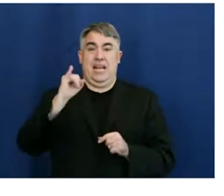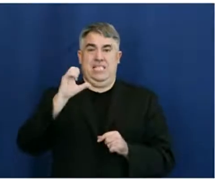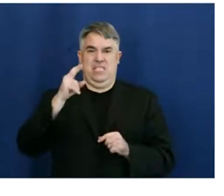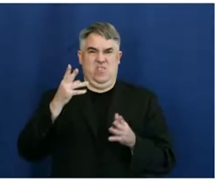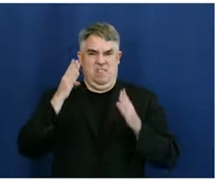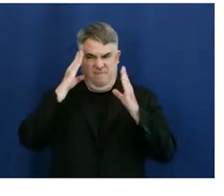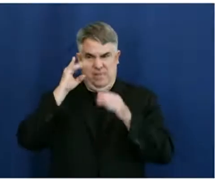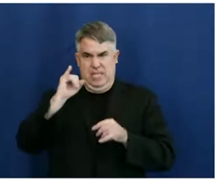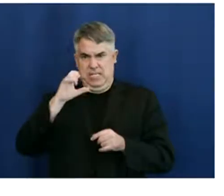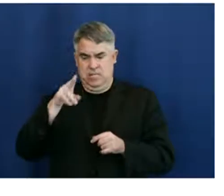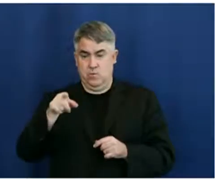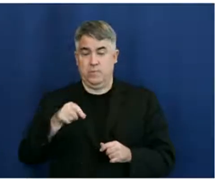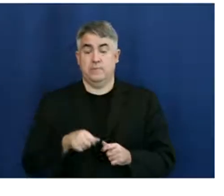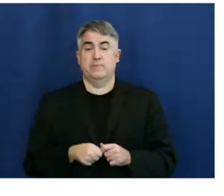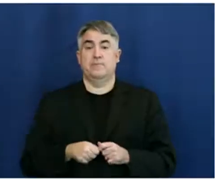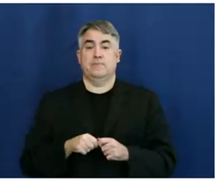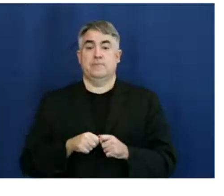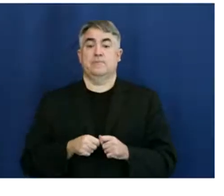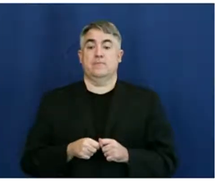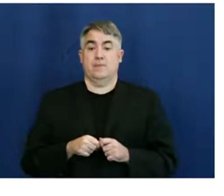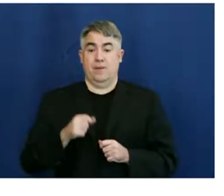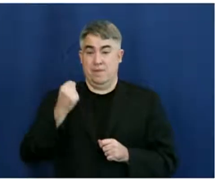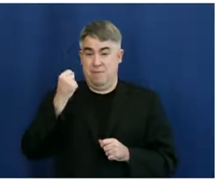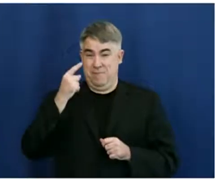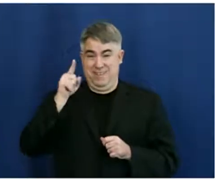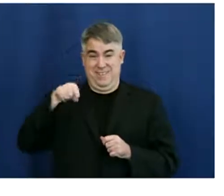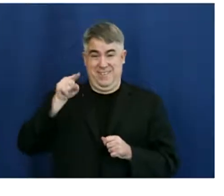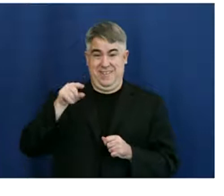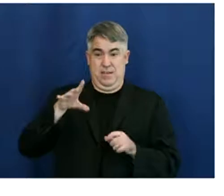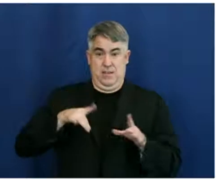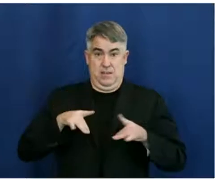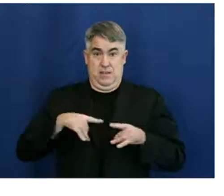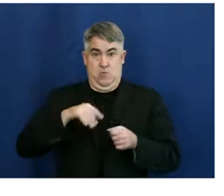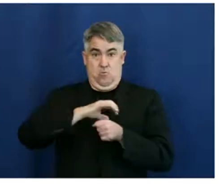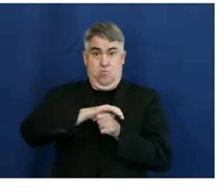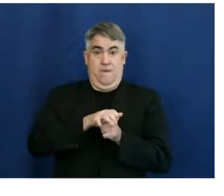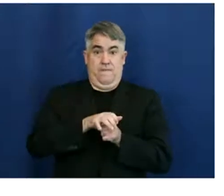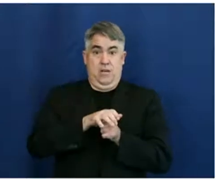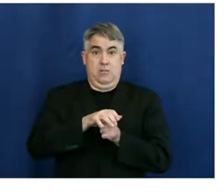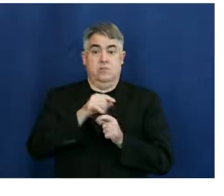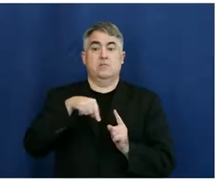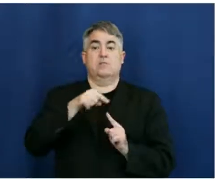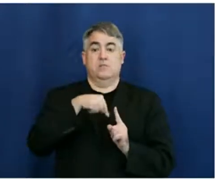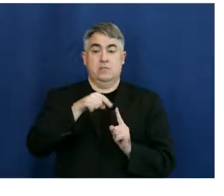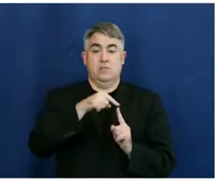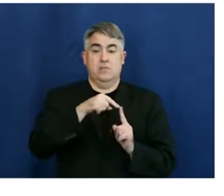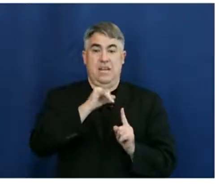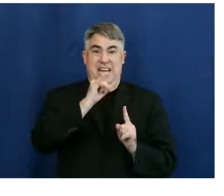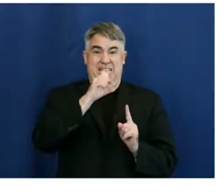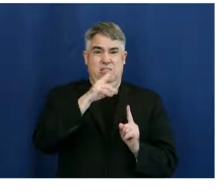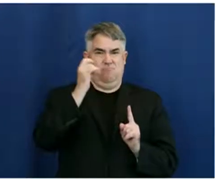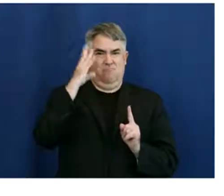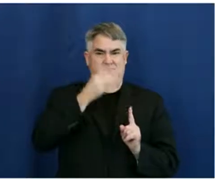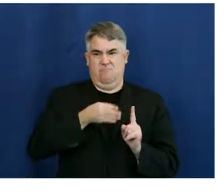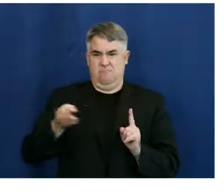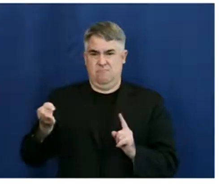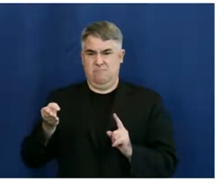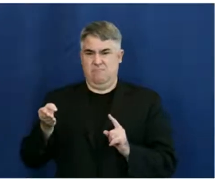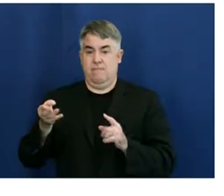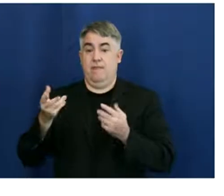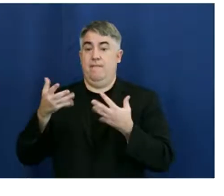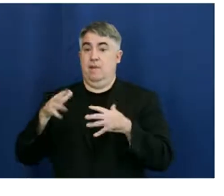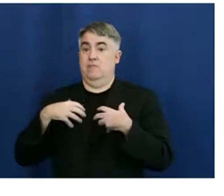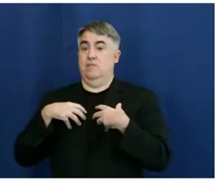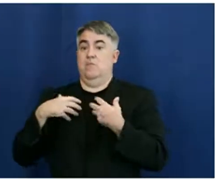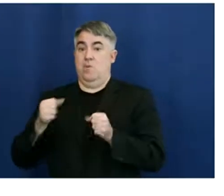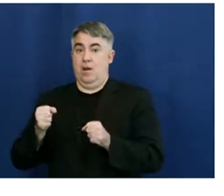deal. As the number of COVID-related ICUs shrinks, the non-COVID ones will increase. Our healthcare systems are catching